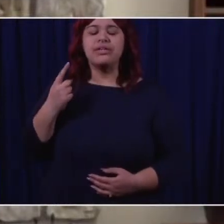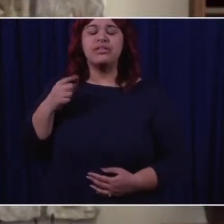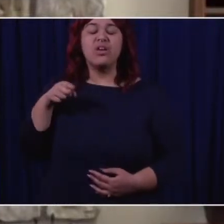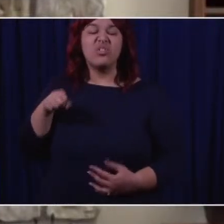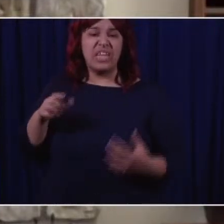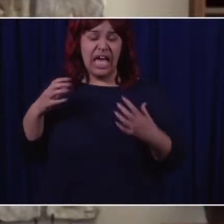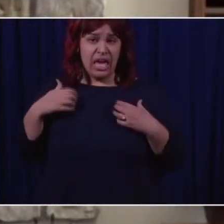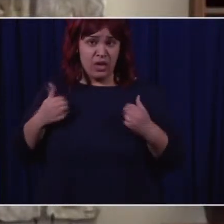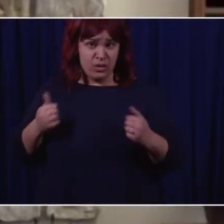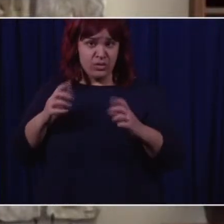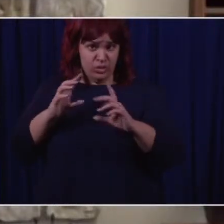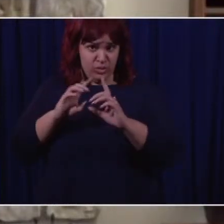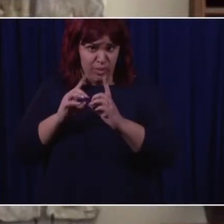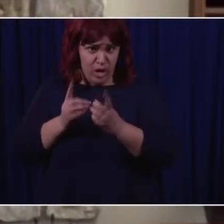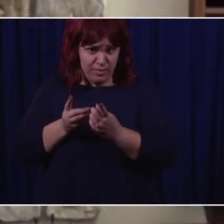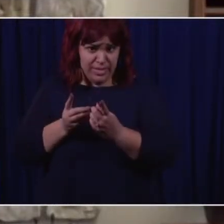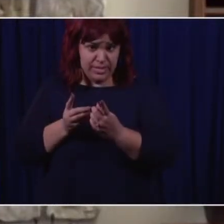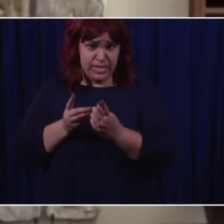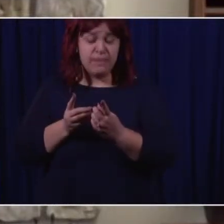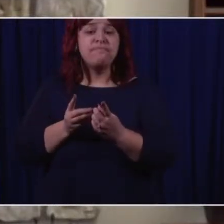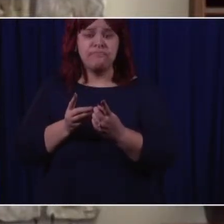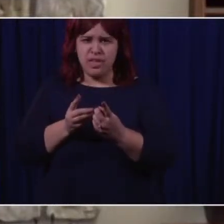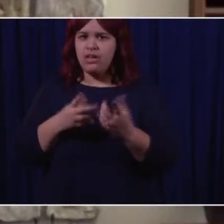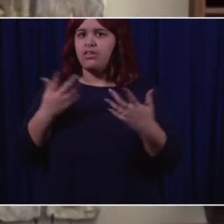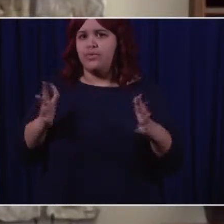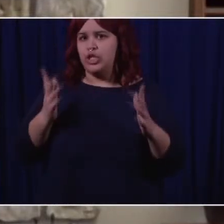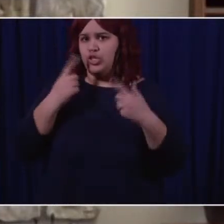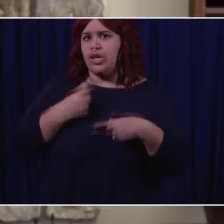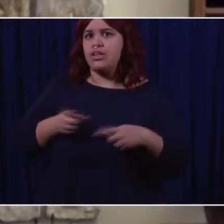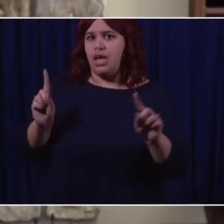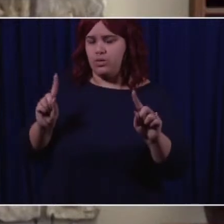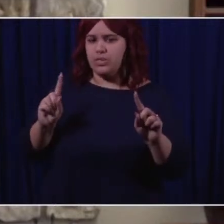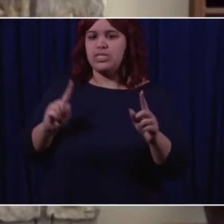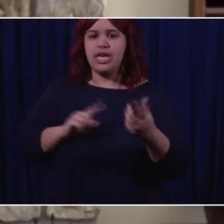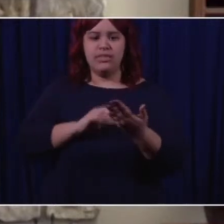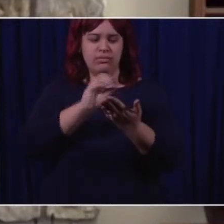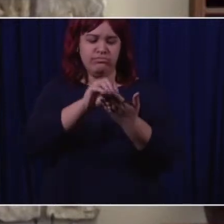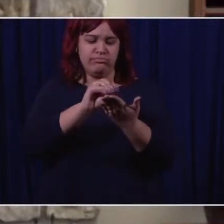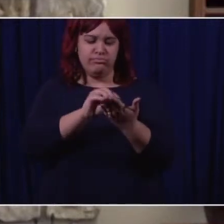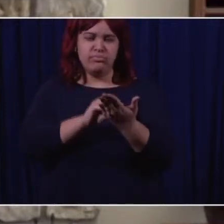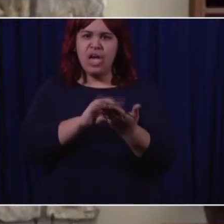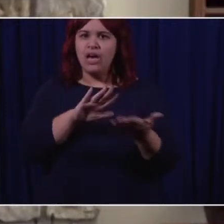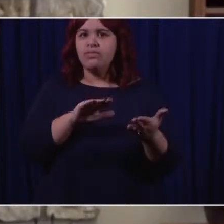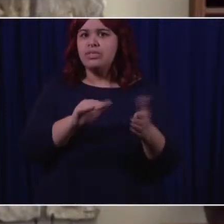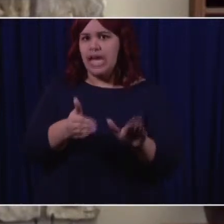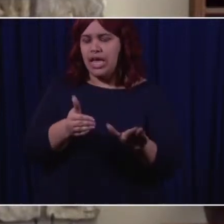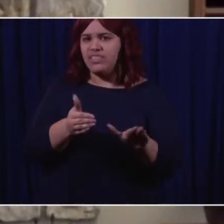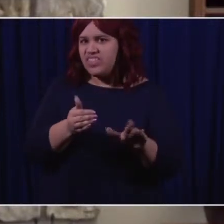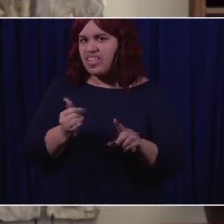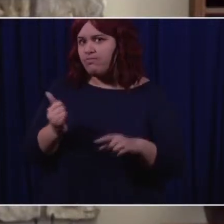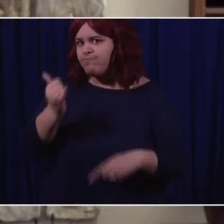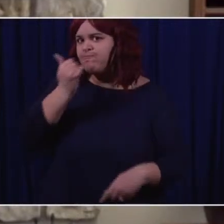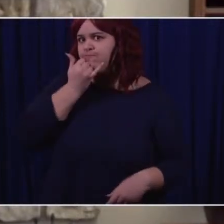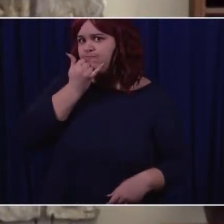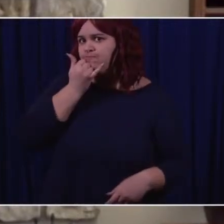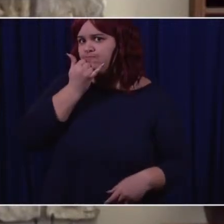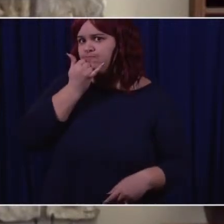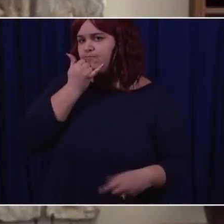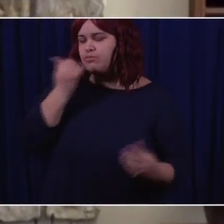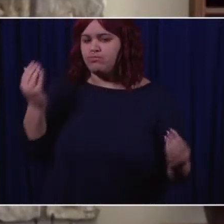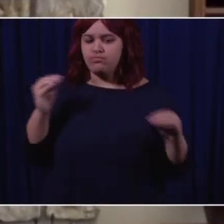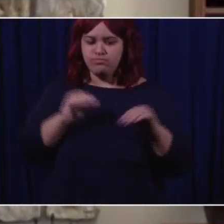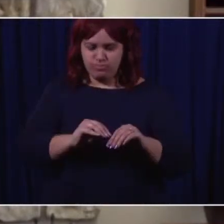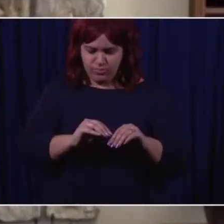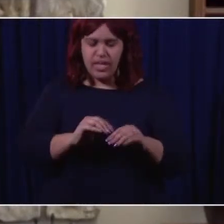We know that there was a major flaw in the reporting. And then, of course, our unemployment numbers are out of whack because